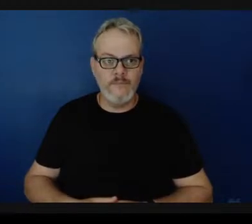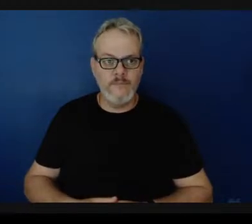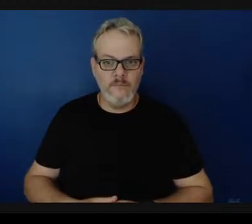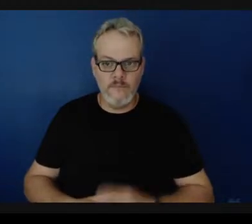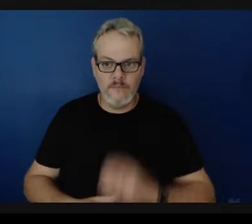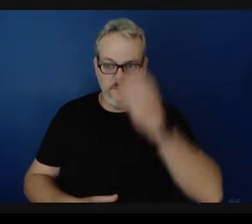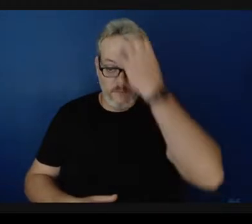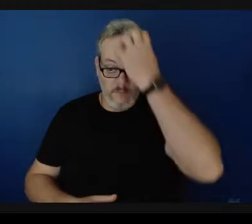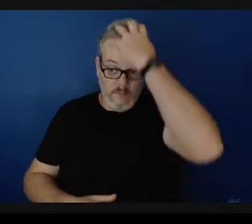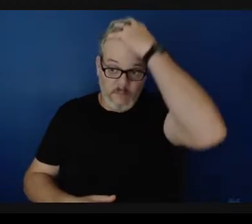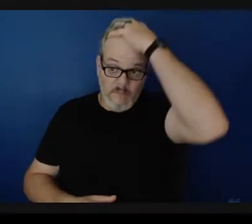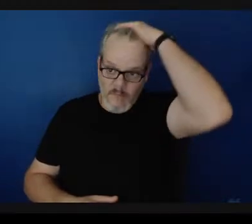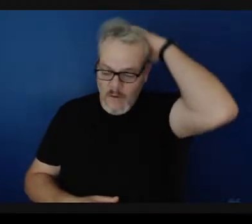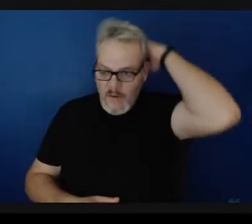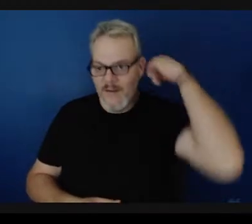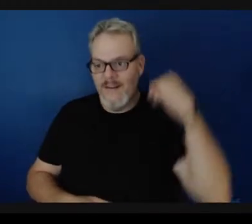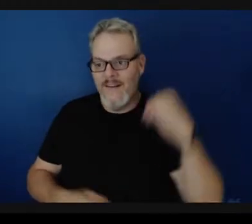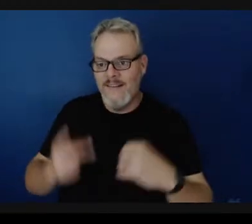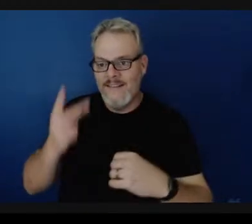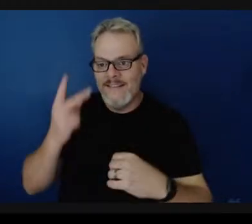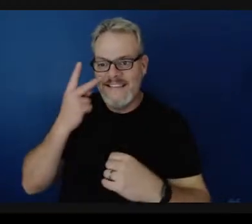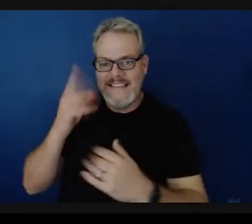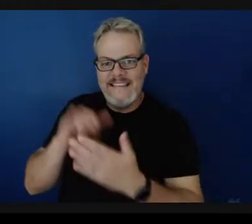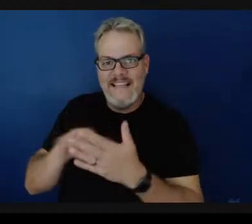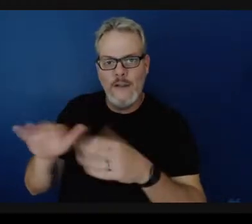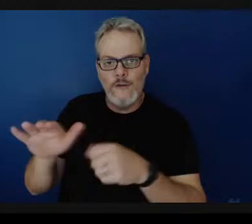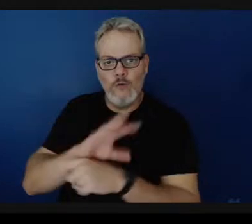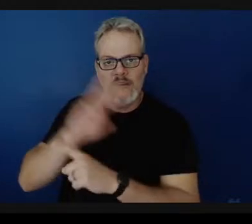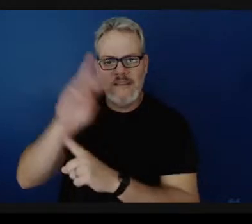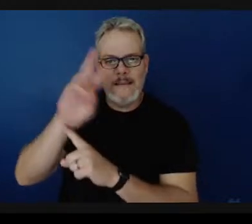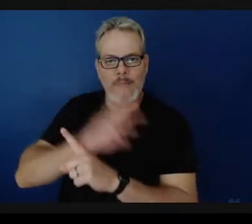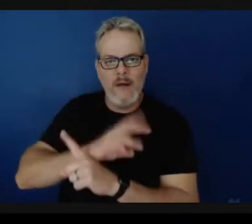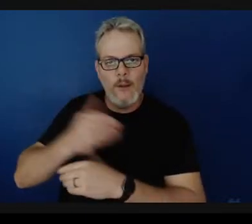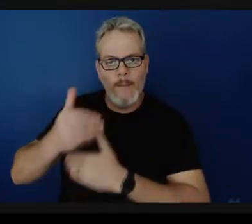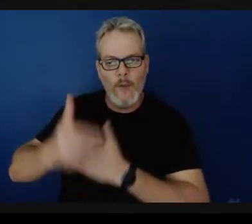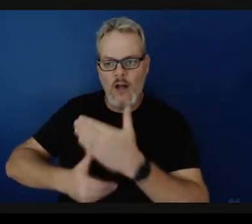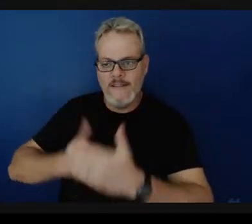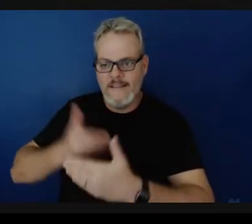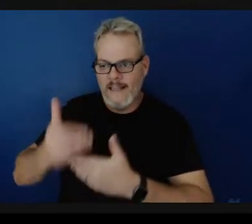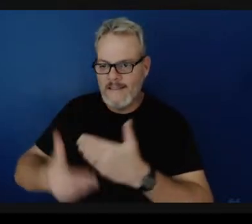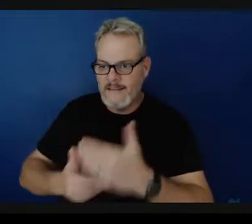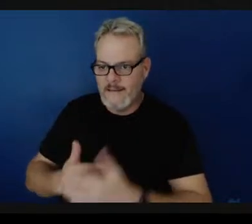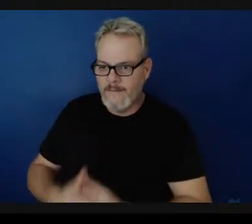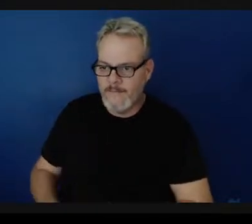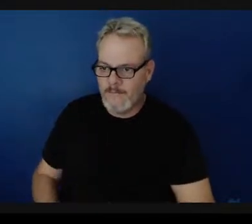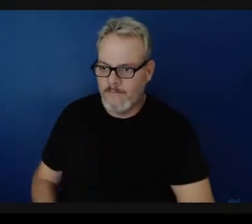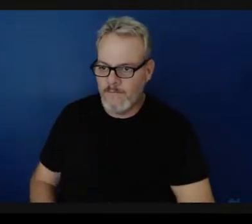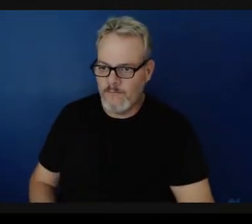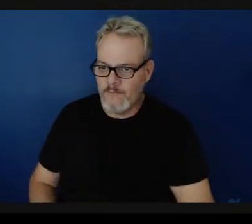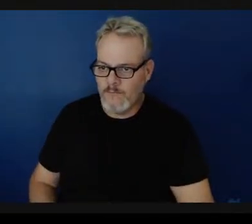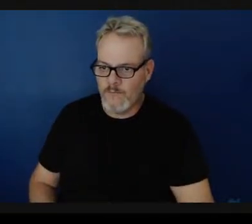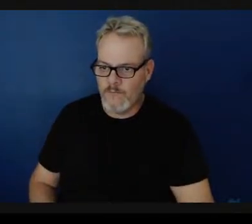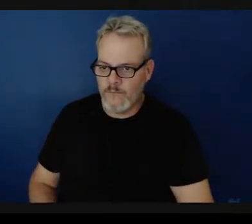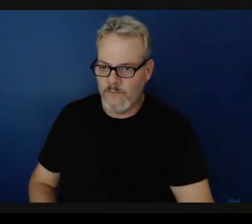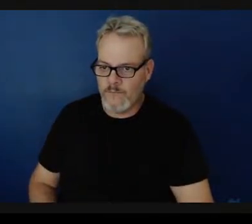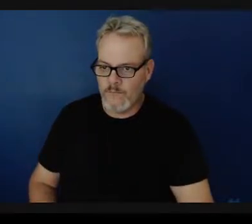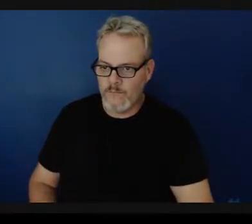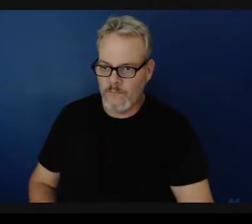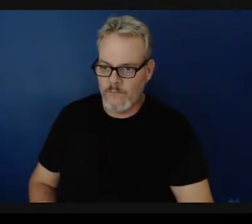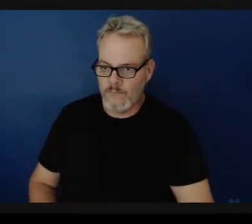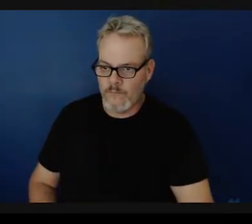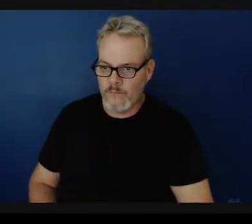fast there, that whole 6-month process. November with the ooze-ups there at Kilauea Summit Lava